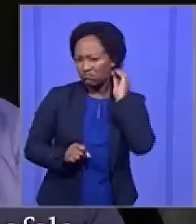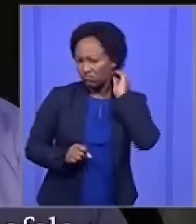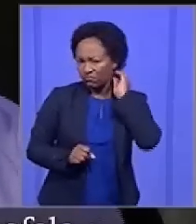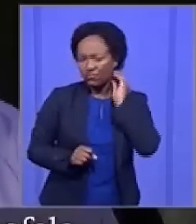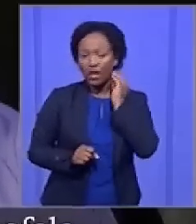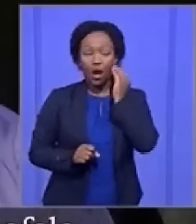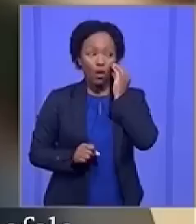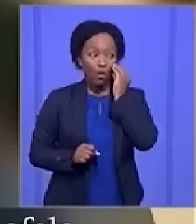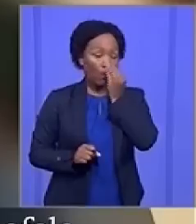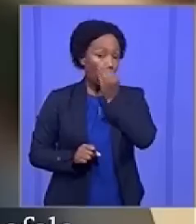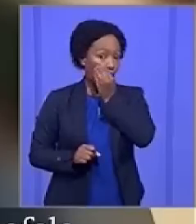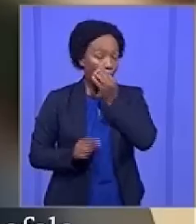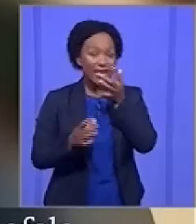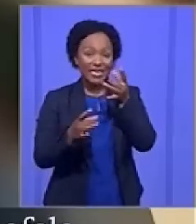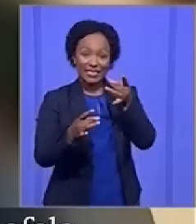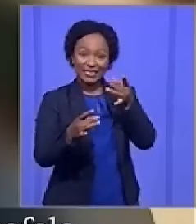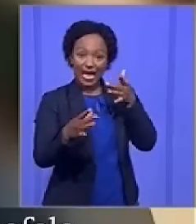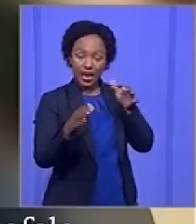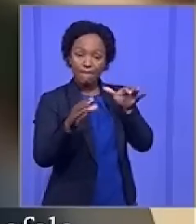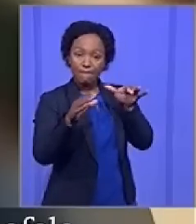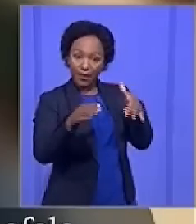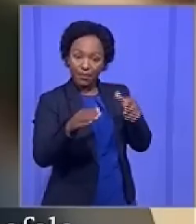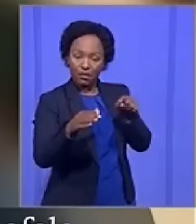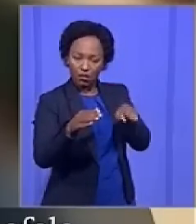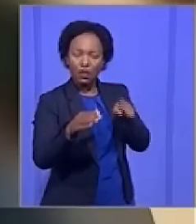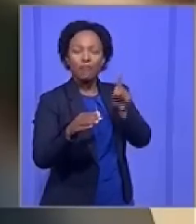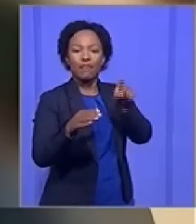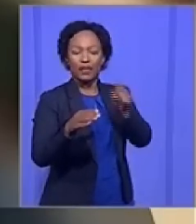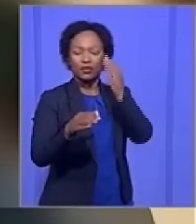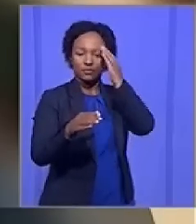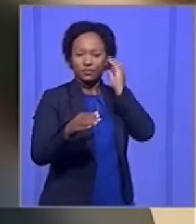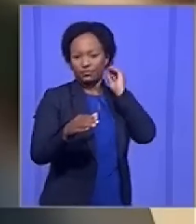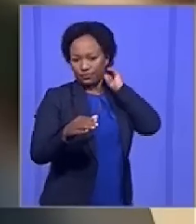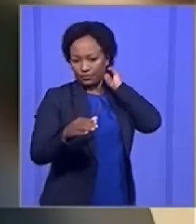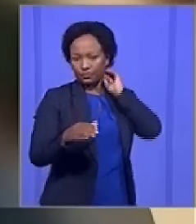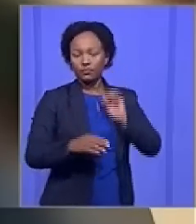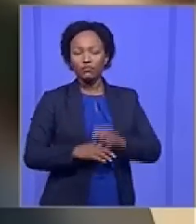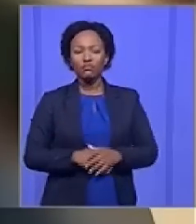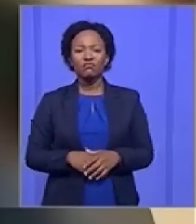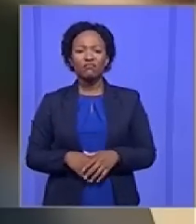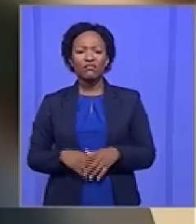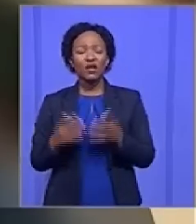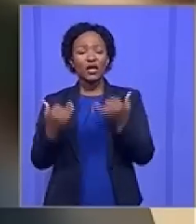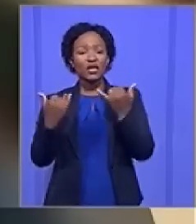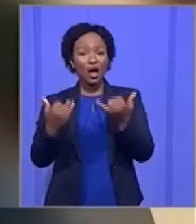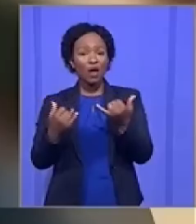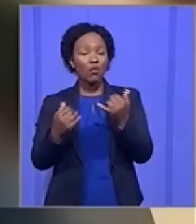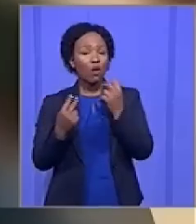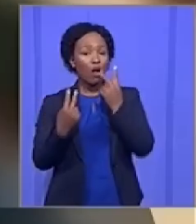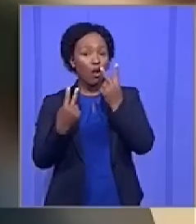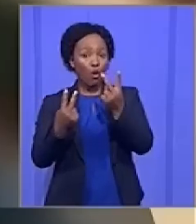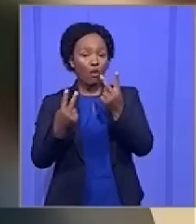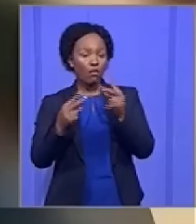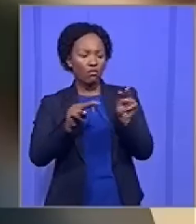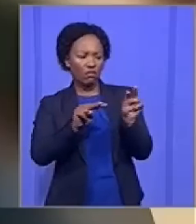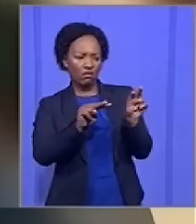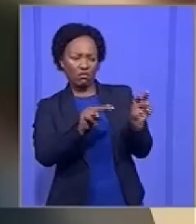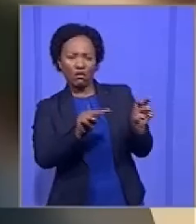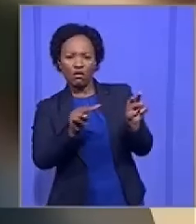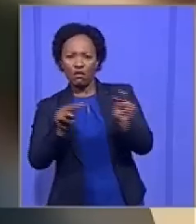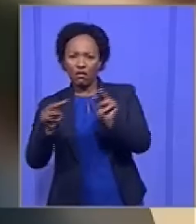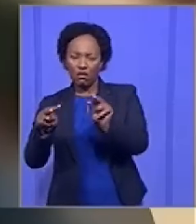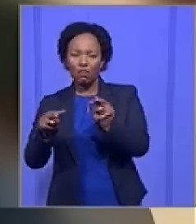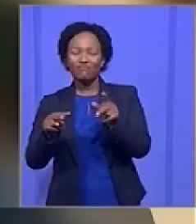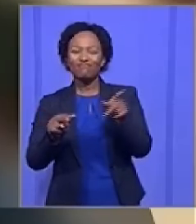to be considered. Just take a close look at the manifestos of the different political parties. Then the people of